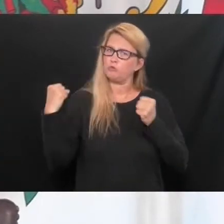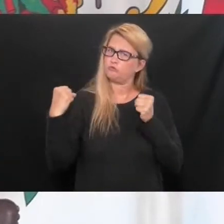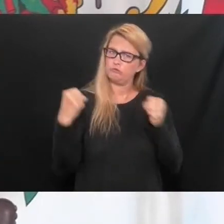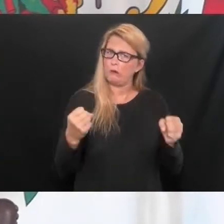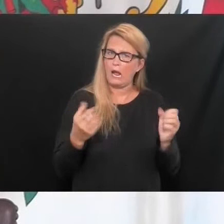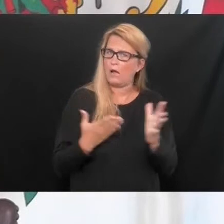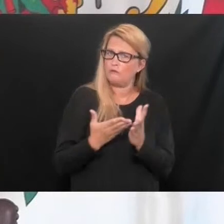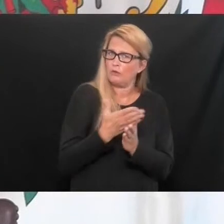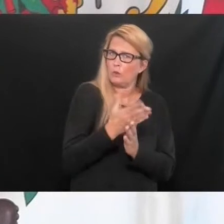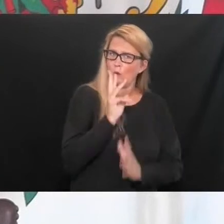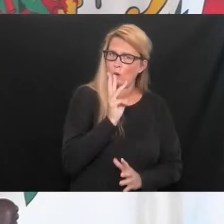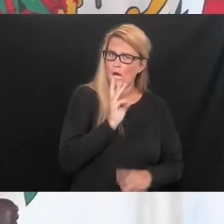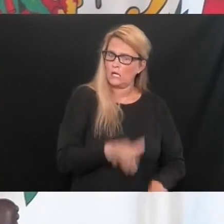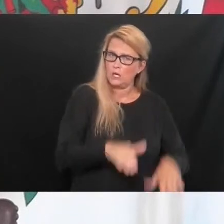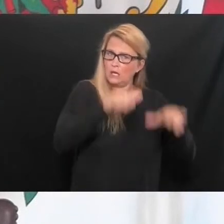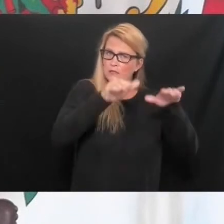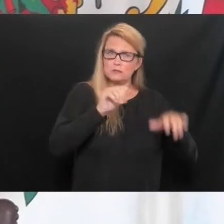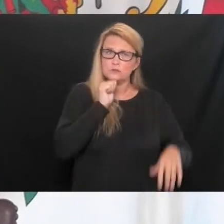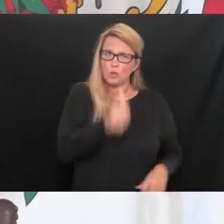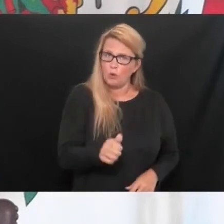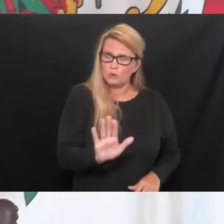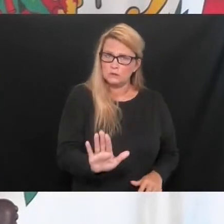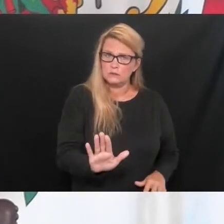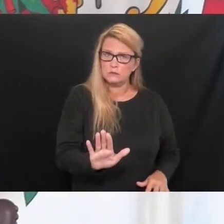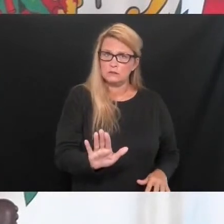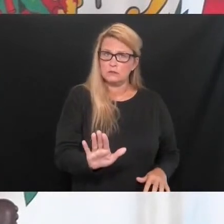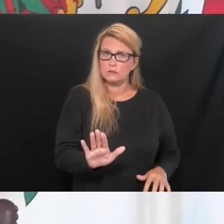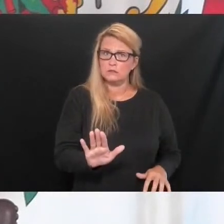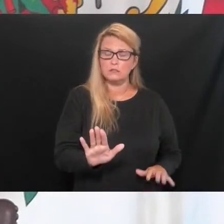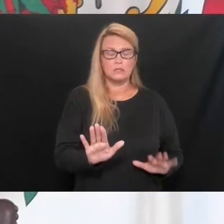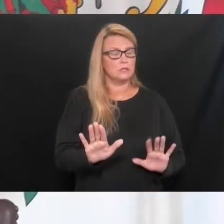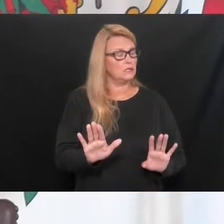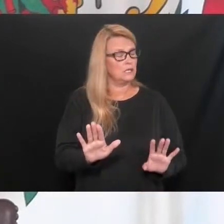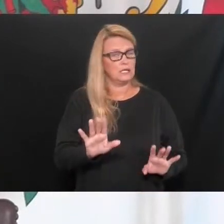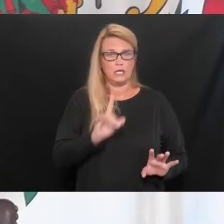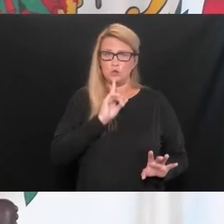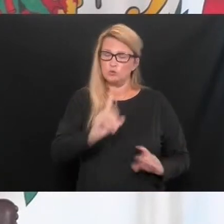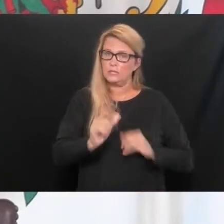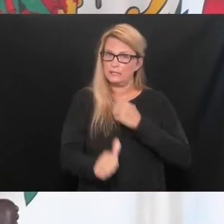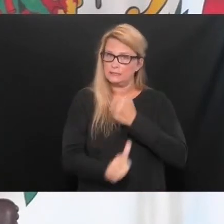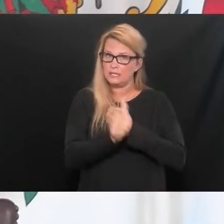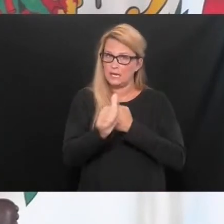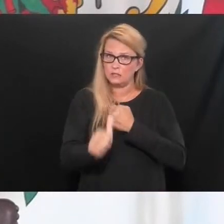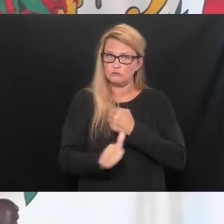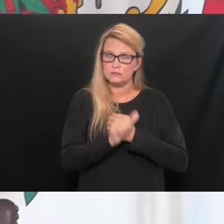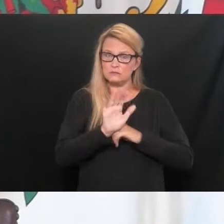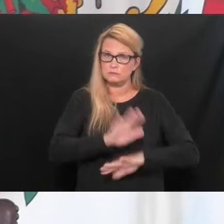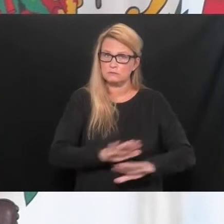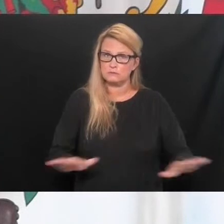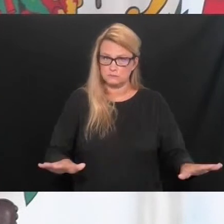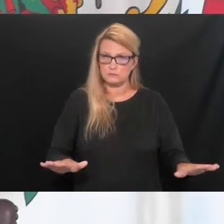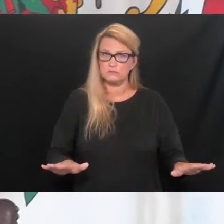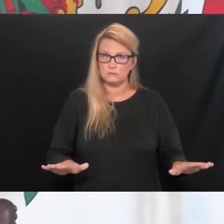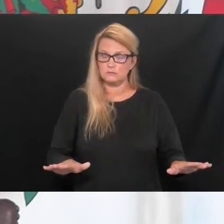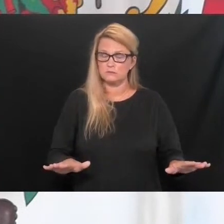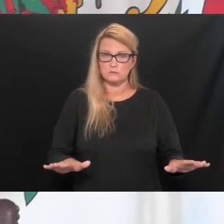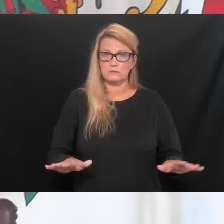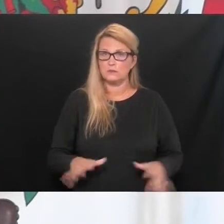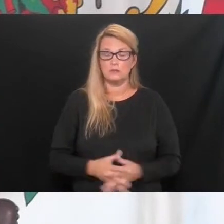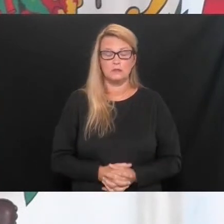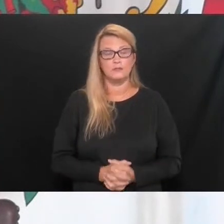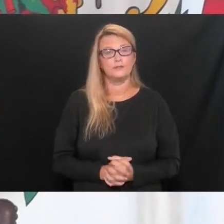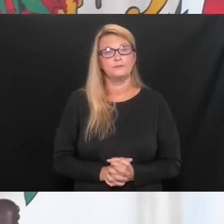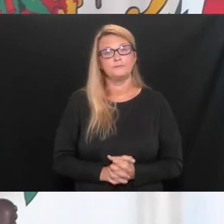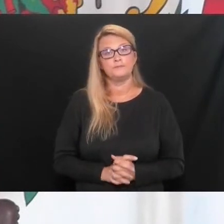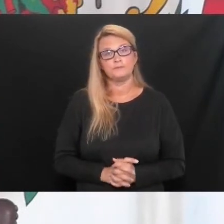water and everything. I mean, absolutely, moving water, driving through it is extremely dangerous, or any water,